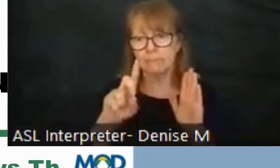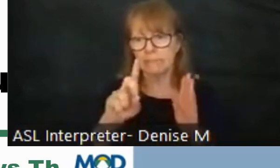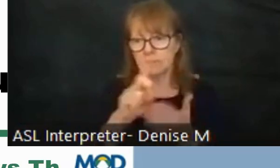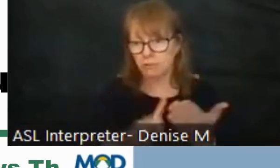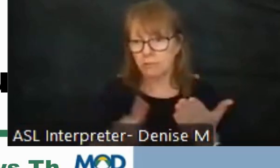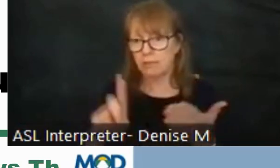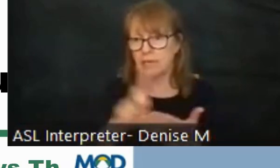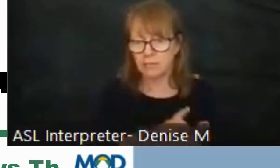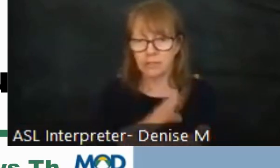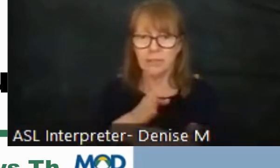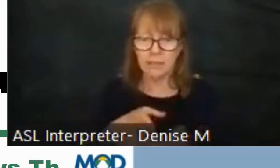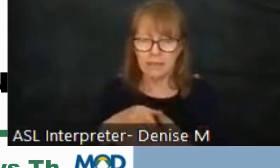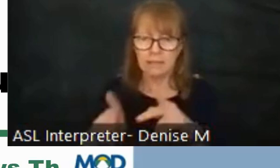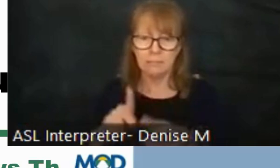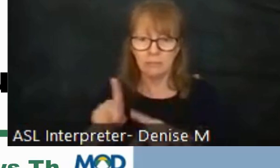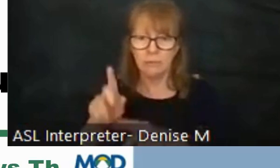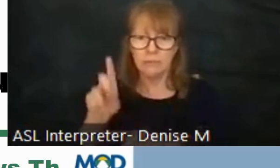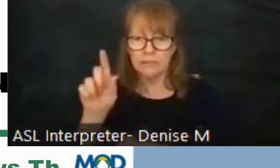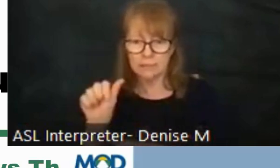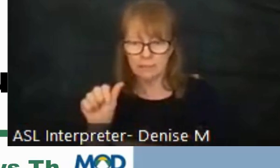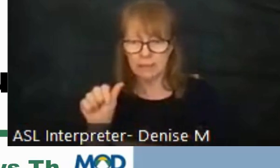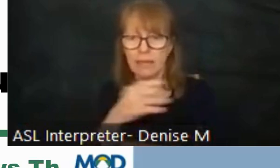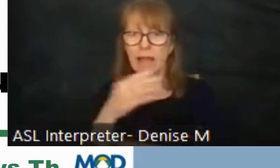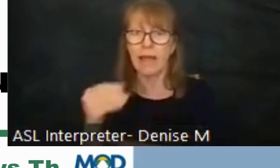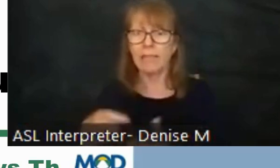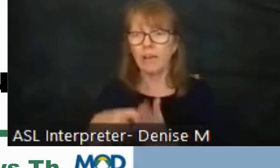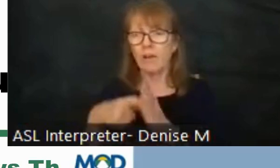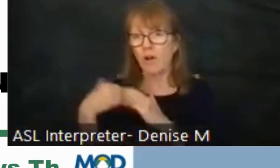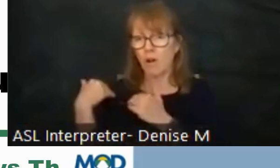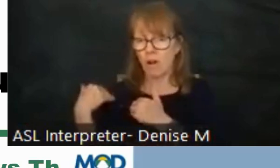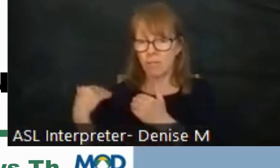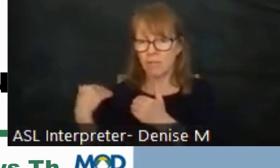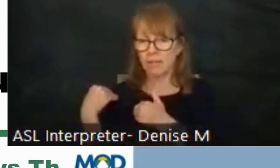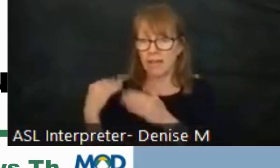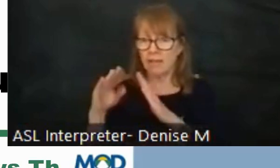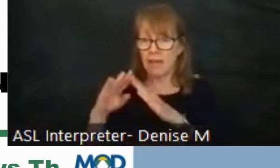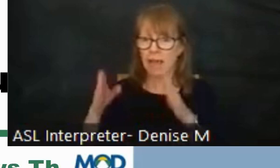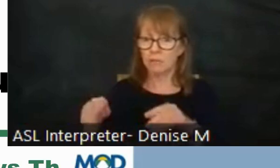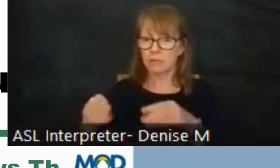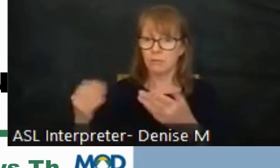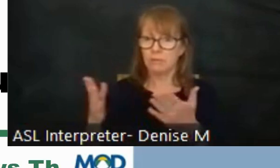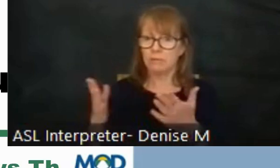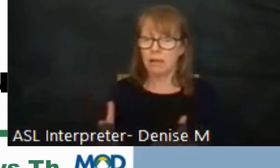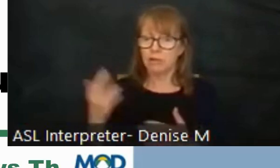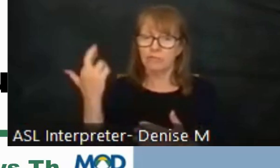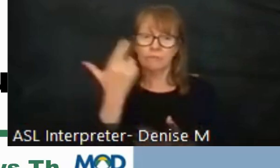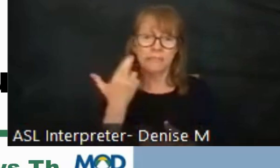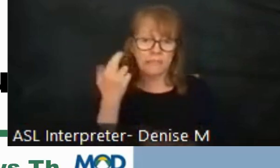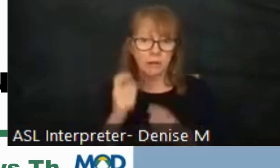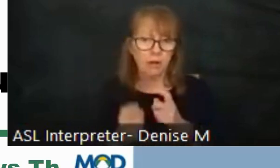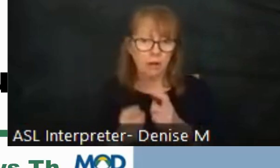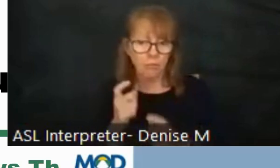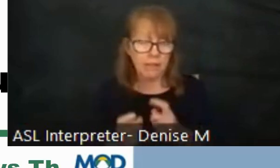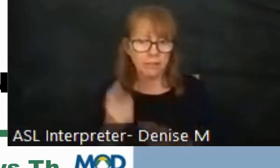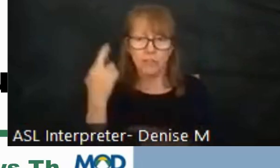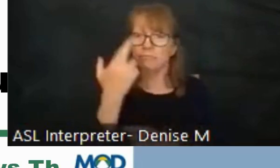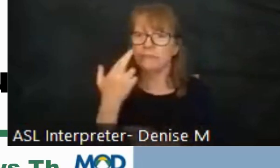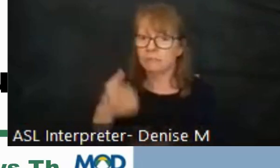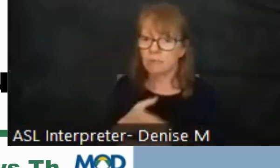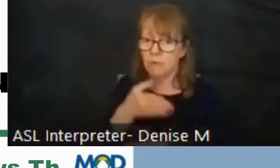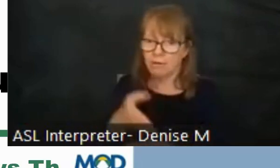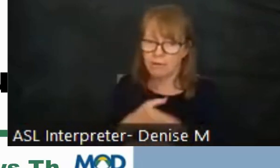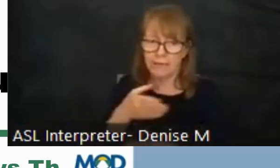housing, and they obligate housing providers to make reasonable accommodations and reasonable modifications. We've also included